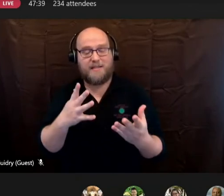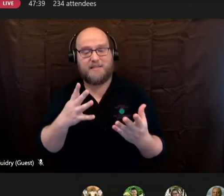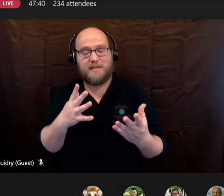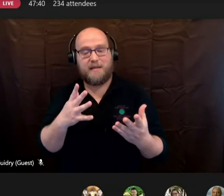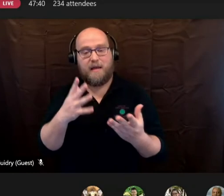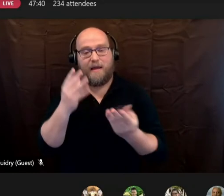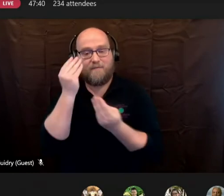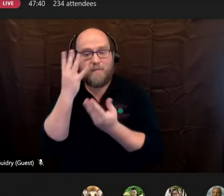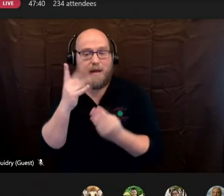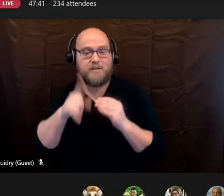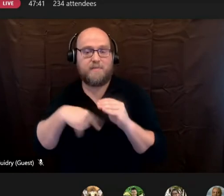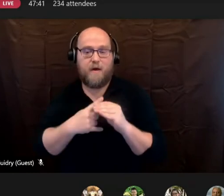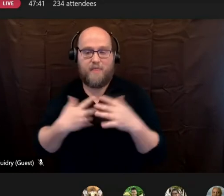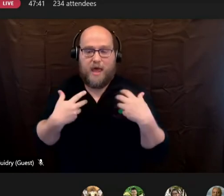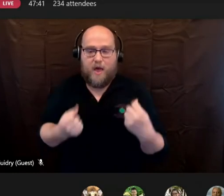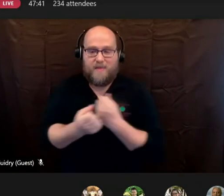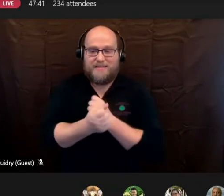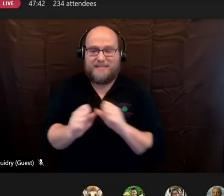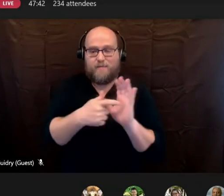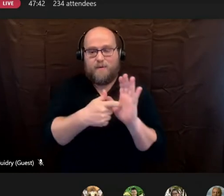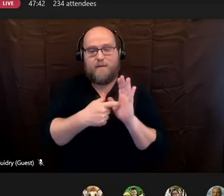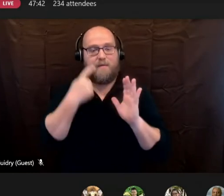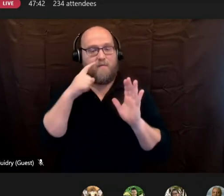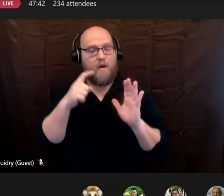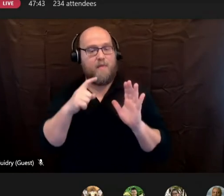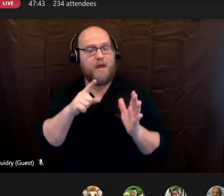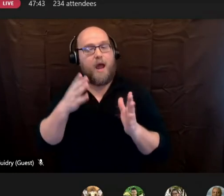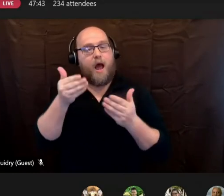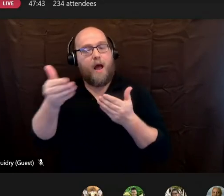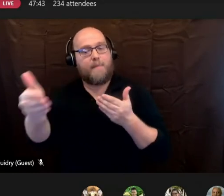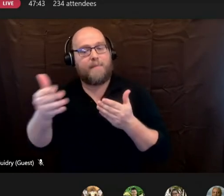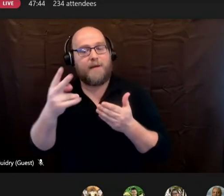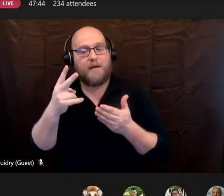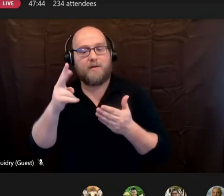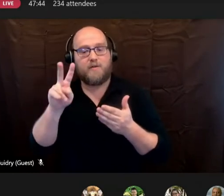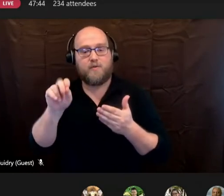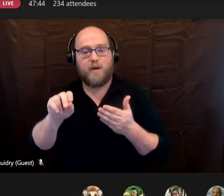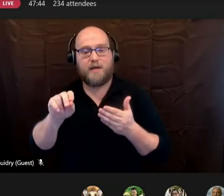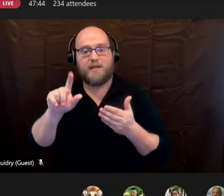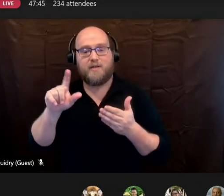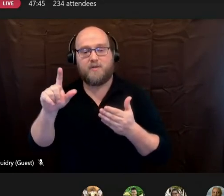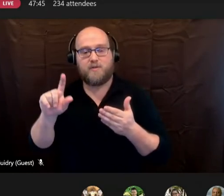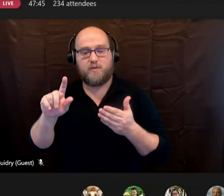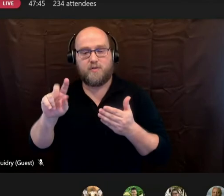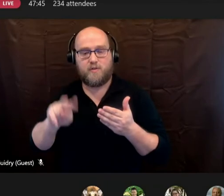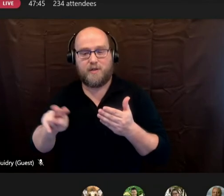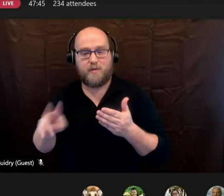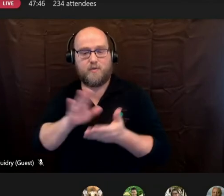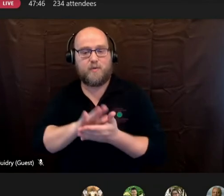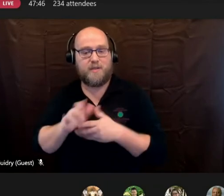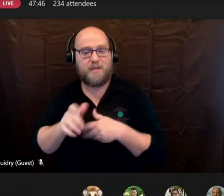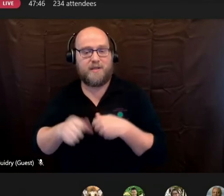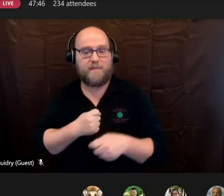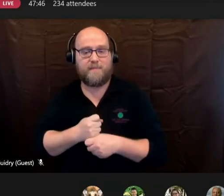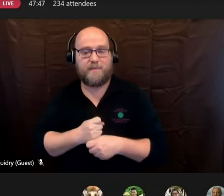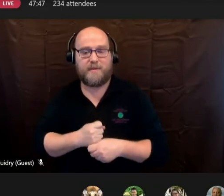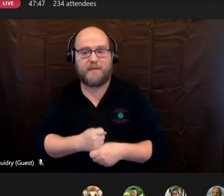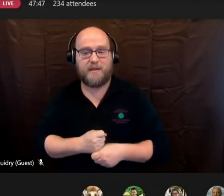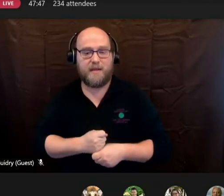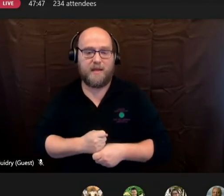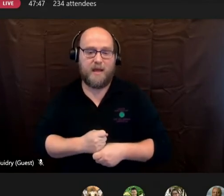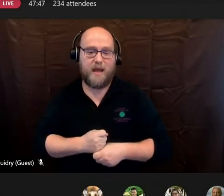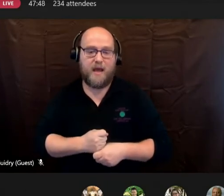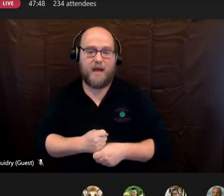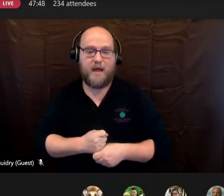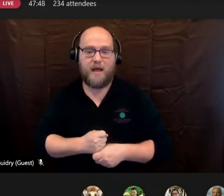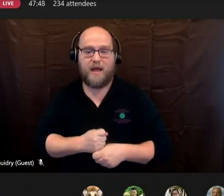Significant changes for next school year include the removal of a daily health screening requirement for students, staff, and visitors.